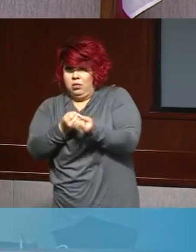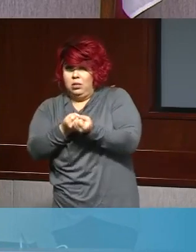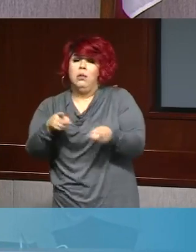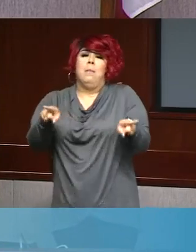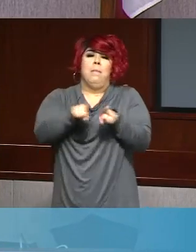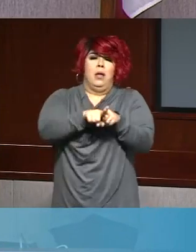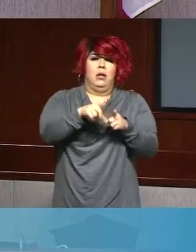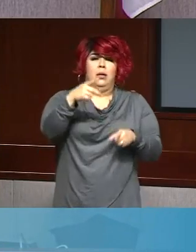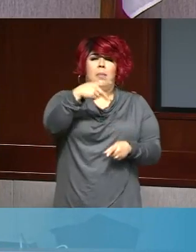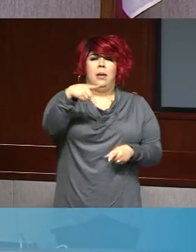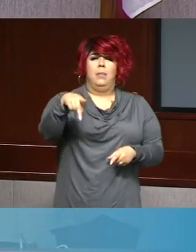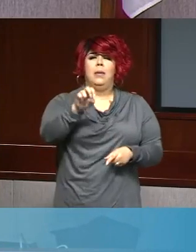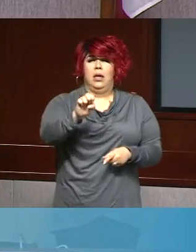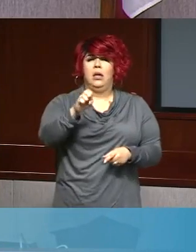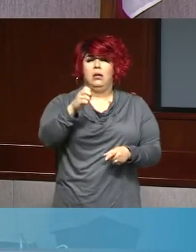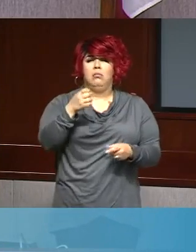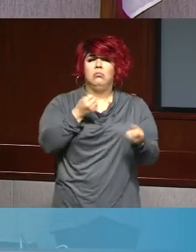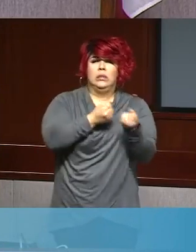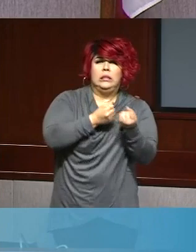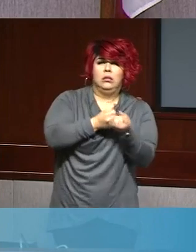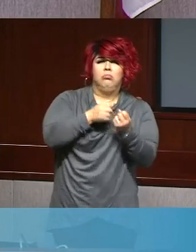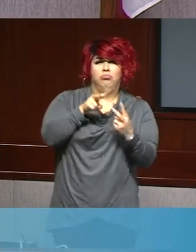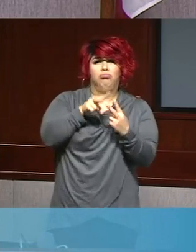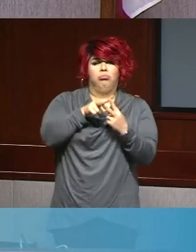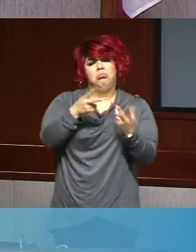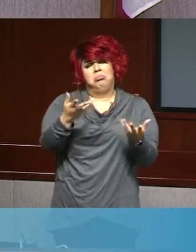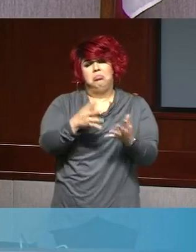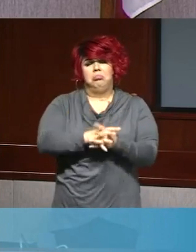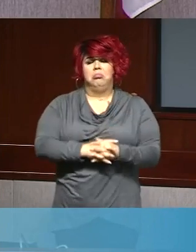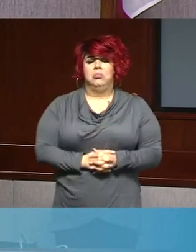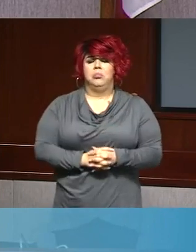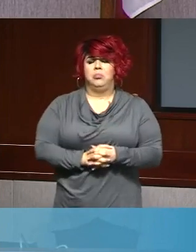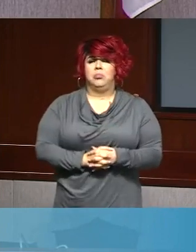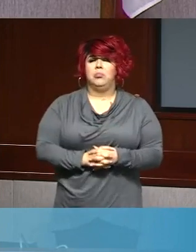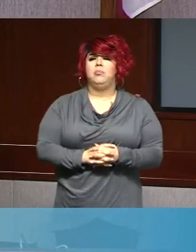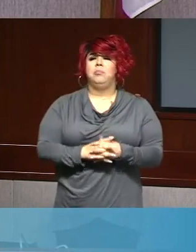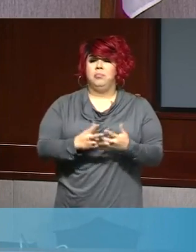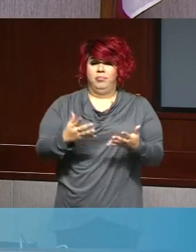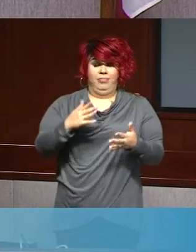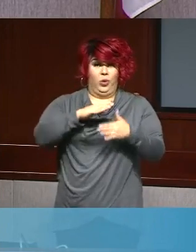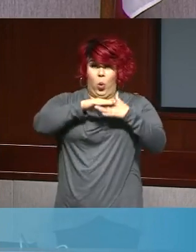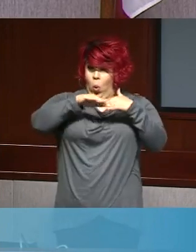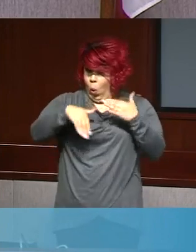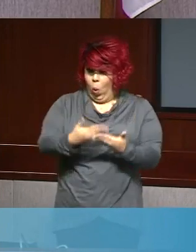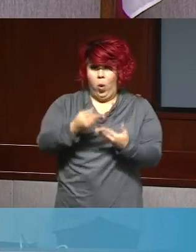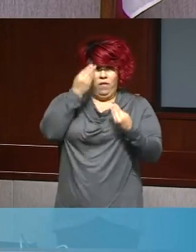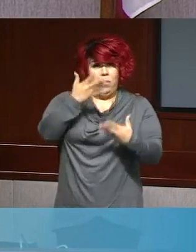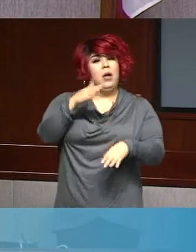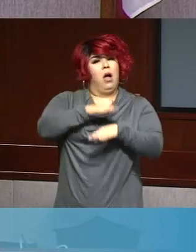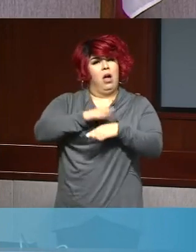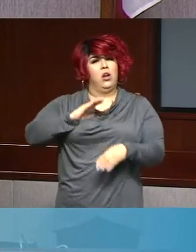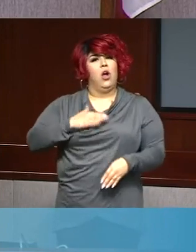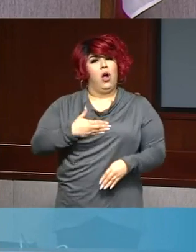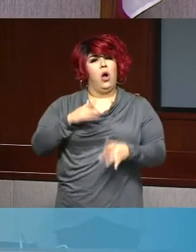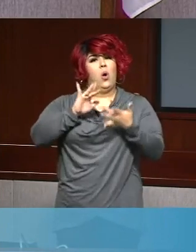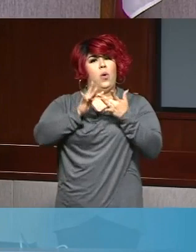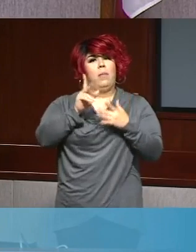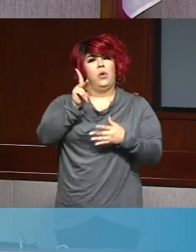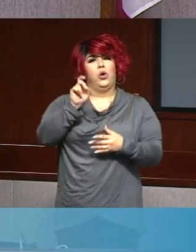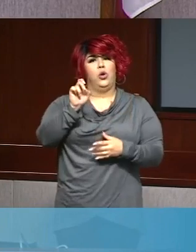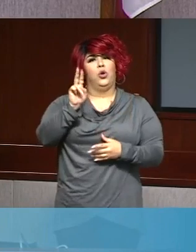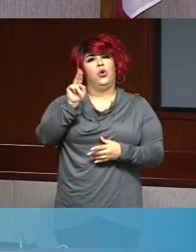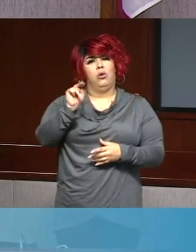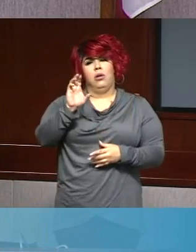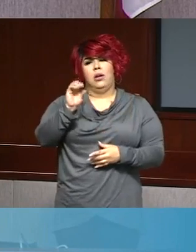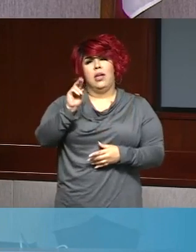streamlining functions that we are practicing as a county. Again, all this information on the county's website, kerncounty.com.